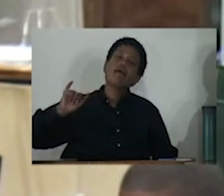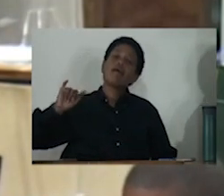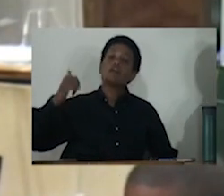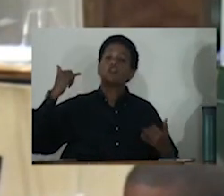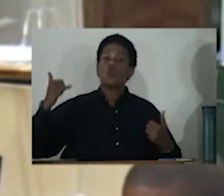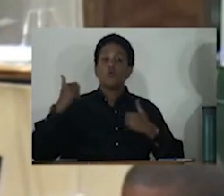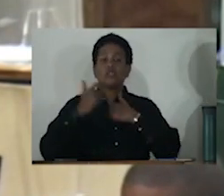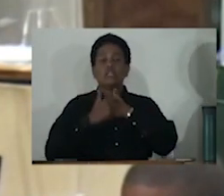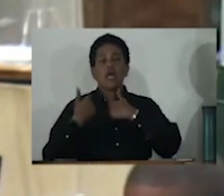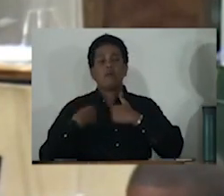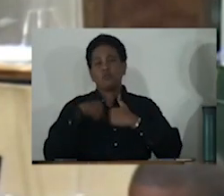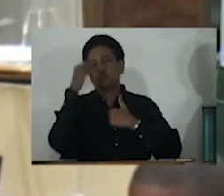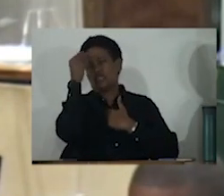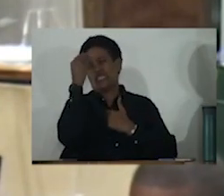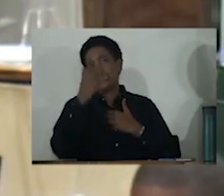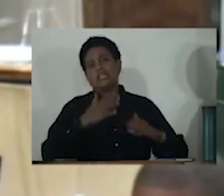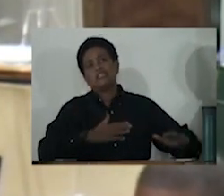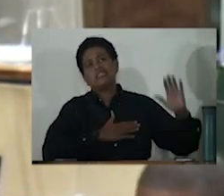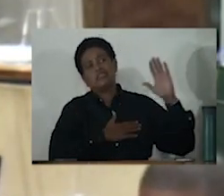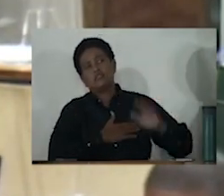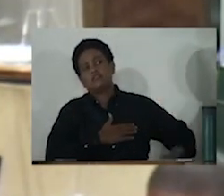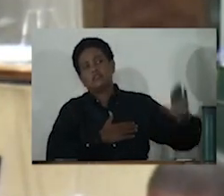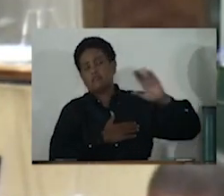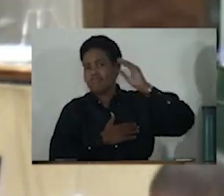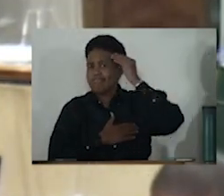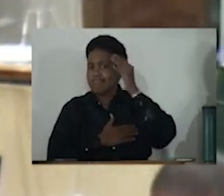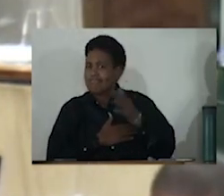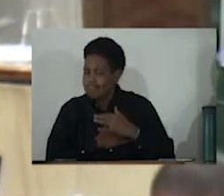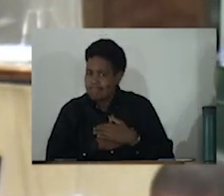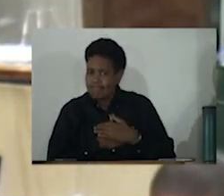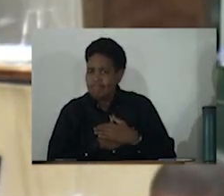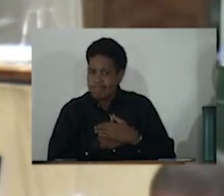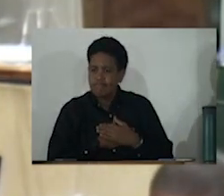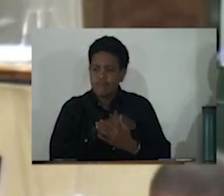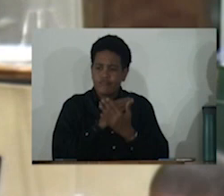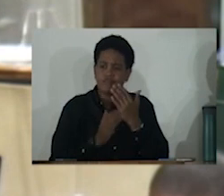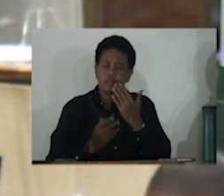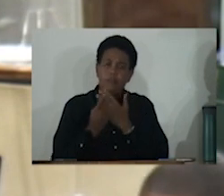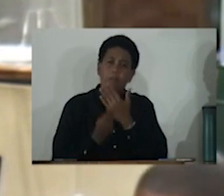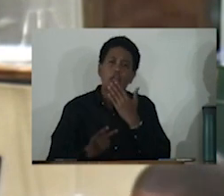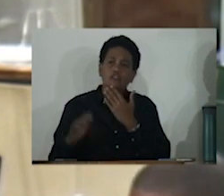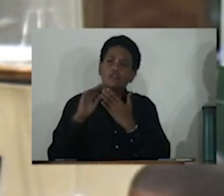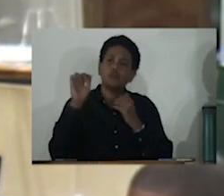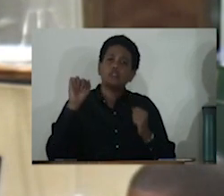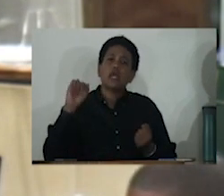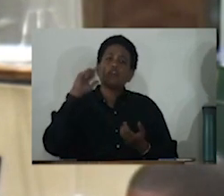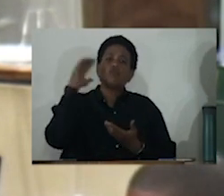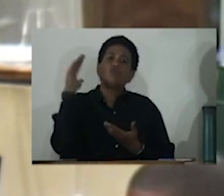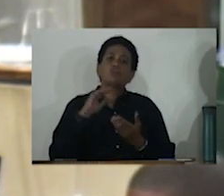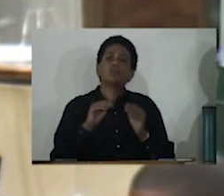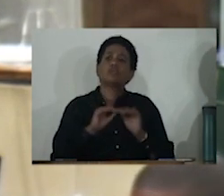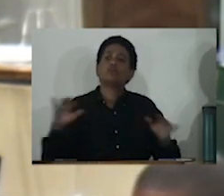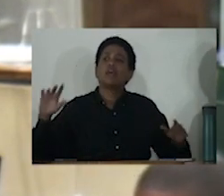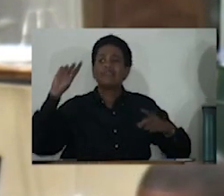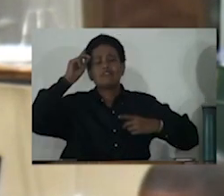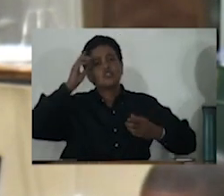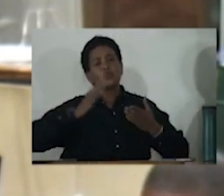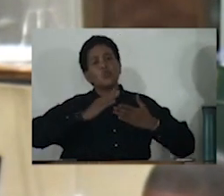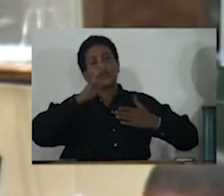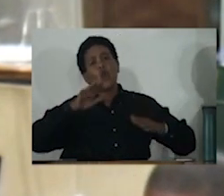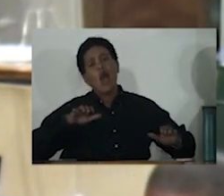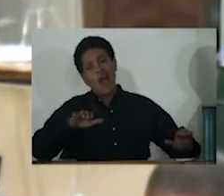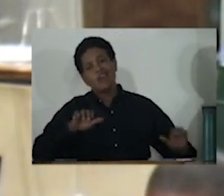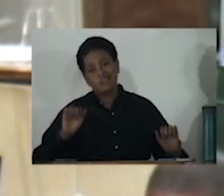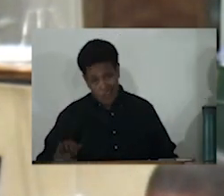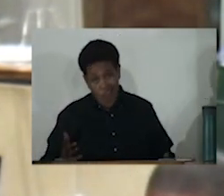this time that we say to citizens, Madam Speaker, of these parishes that you can reduce the spread of disease through your